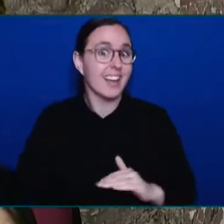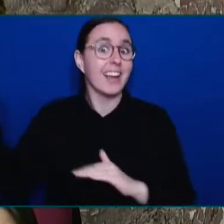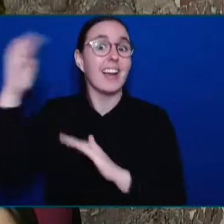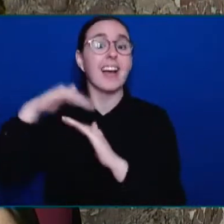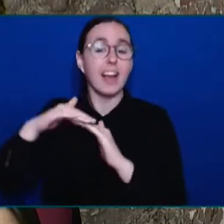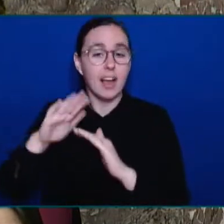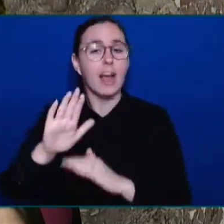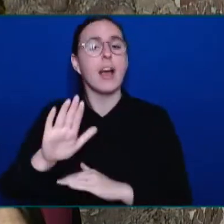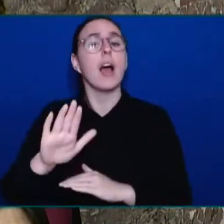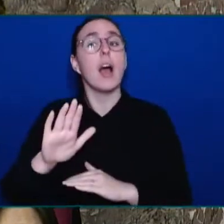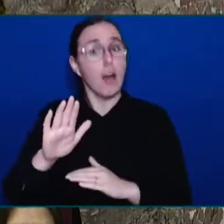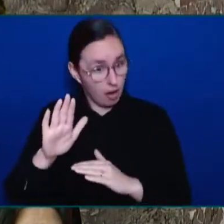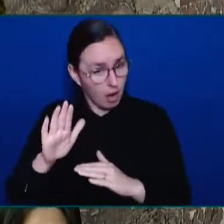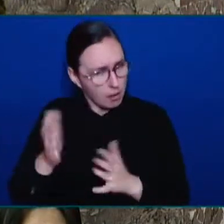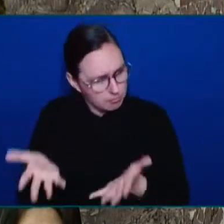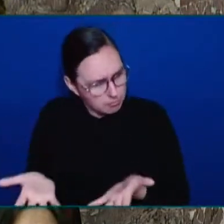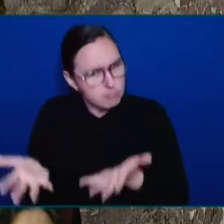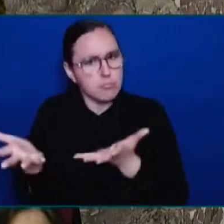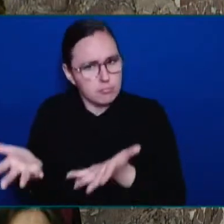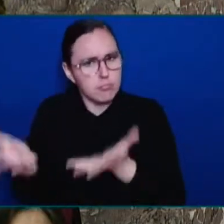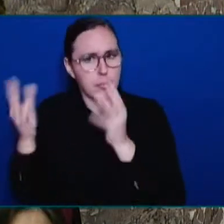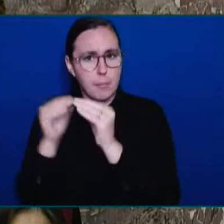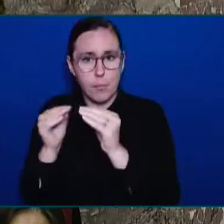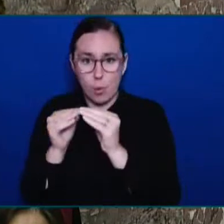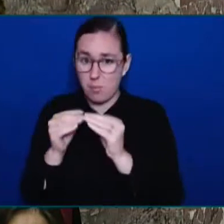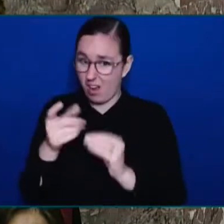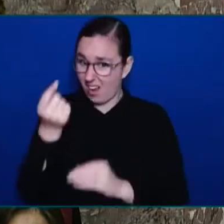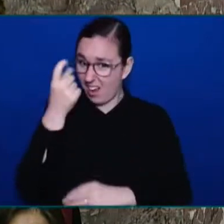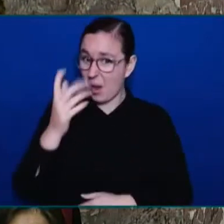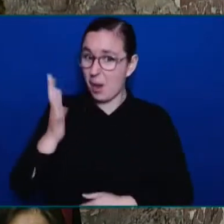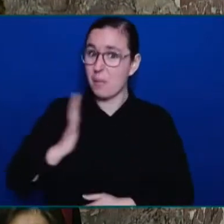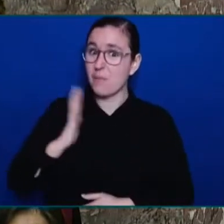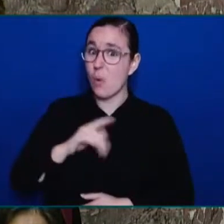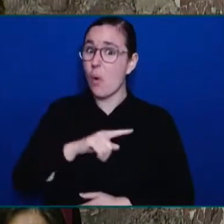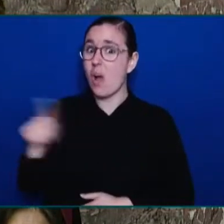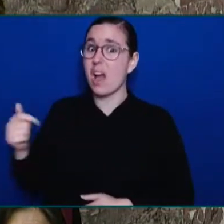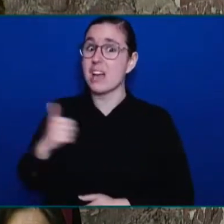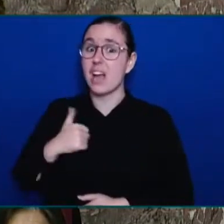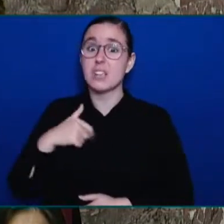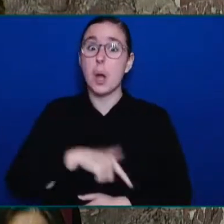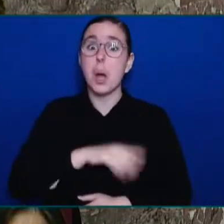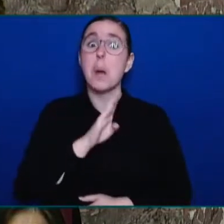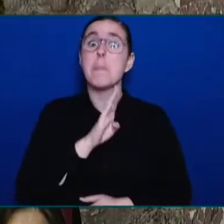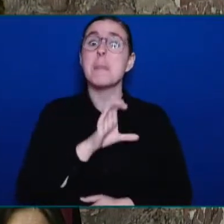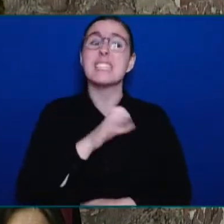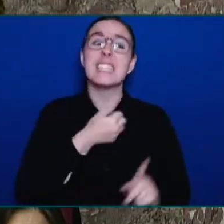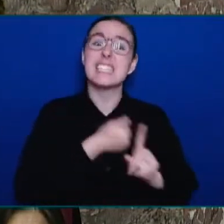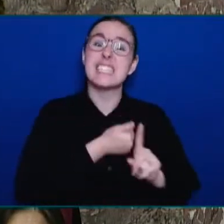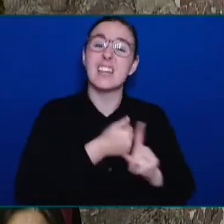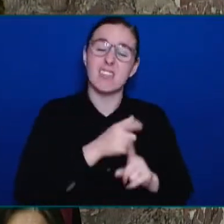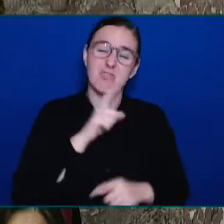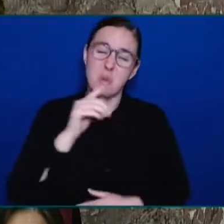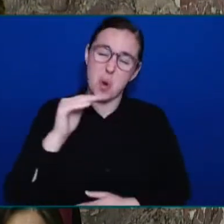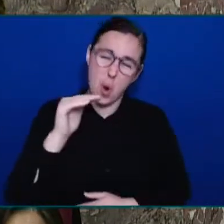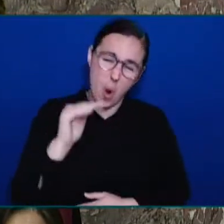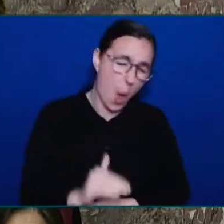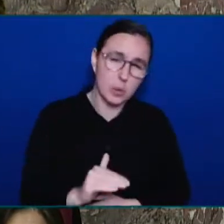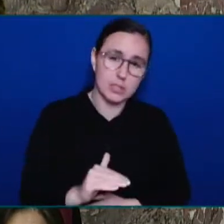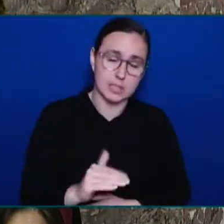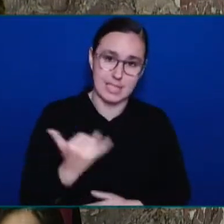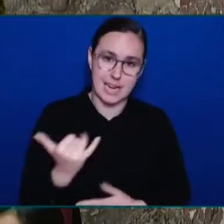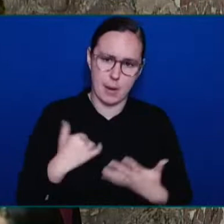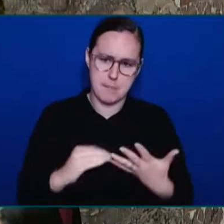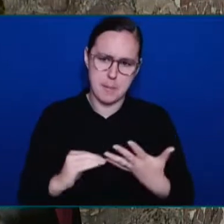the country to one of the top in the country in terms of diagnostic imaging. That is what the facts are, Honourable